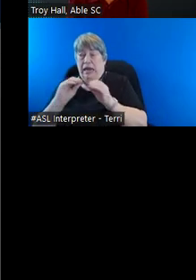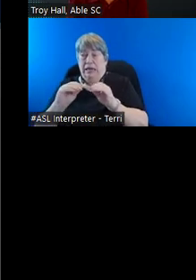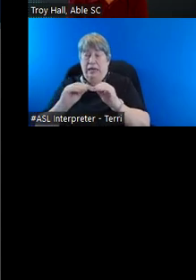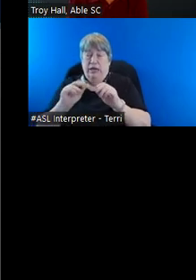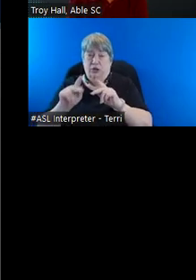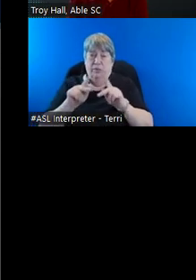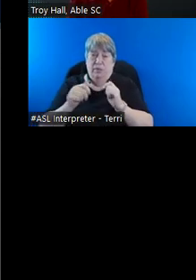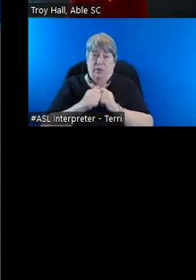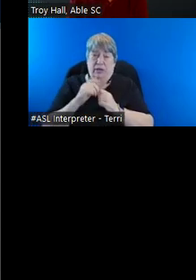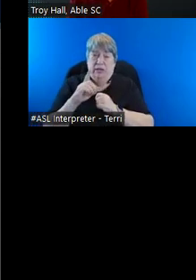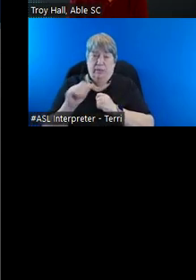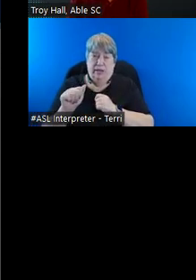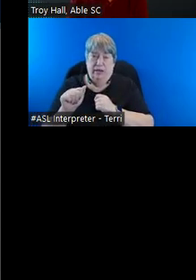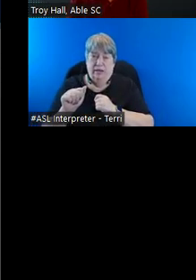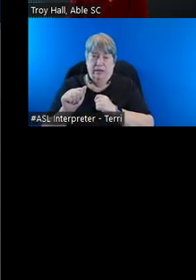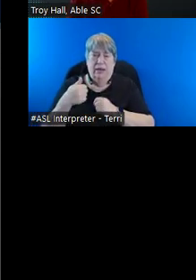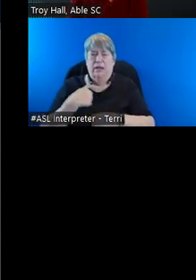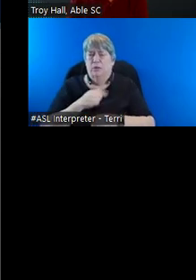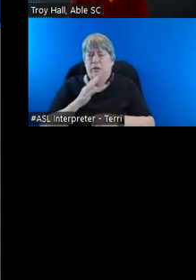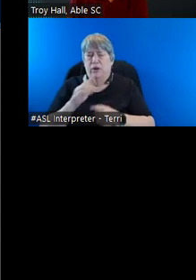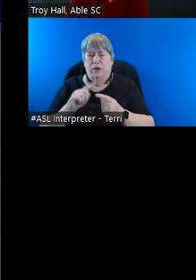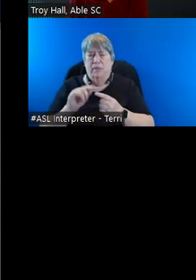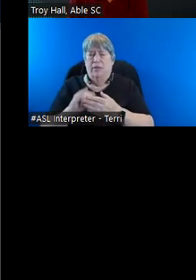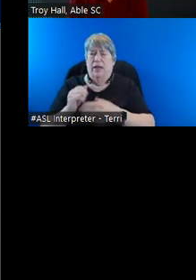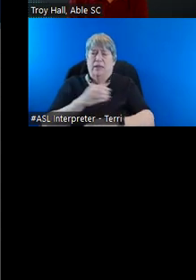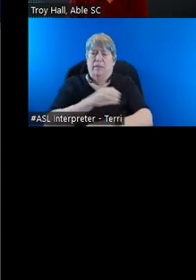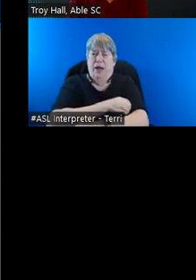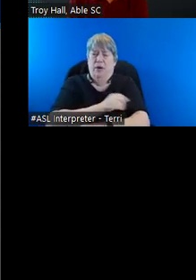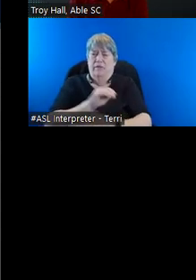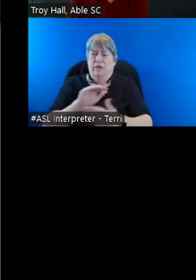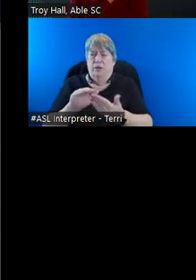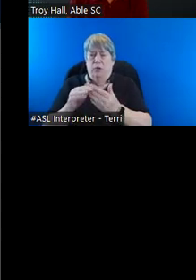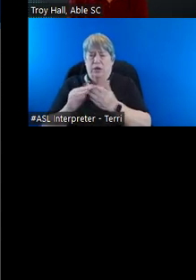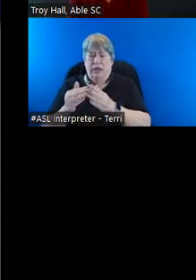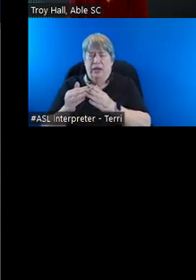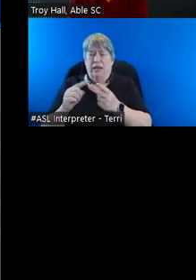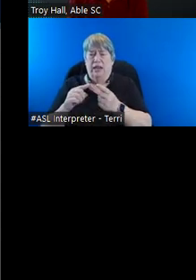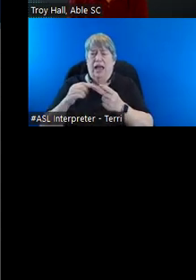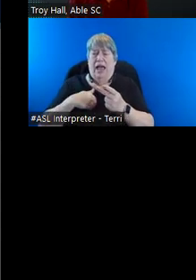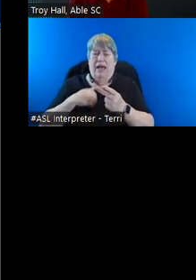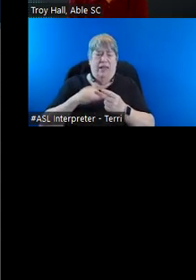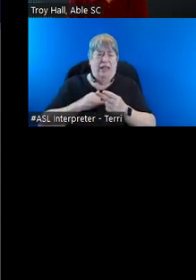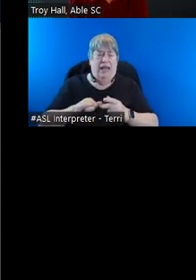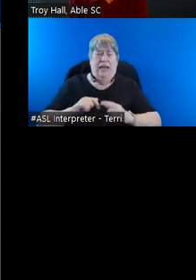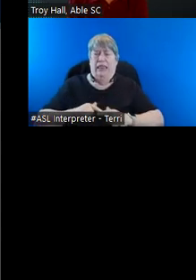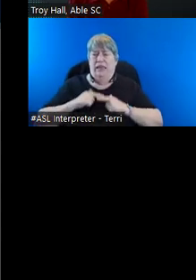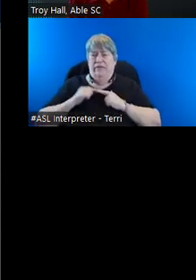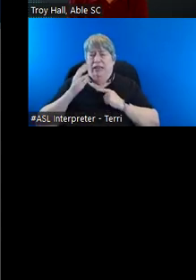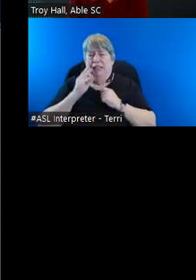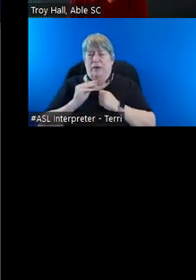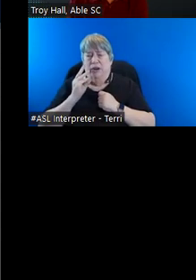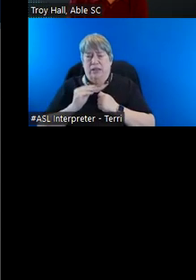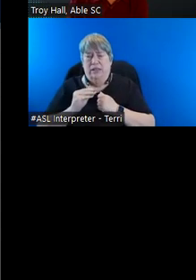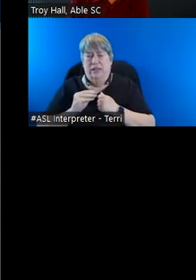of the community, the power of being able to create that rapport, of having that lived experience. And so the data also shows that